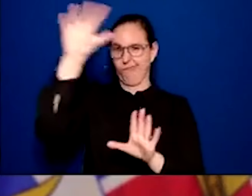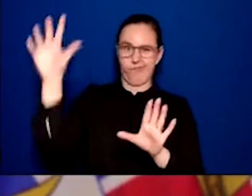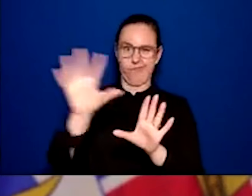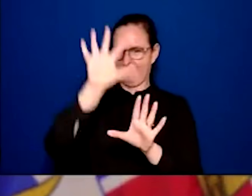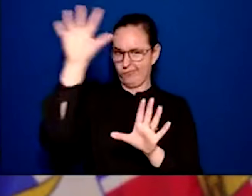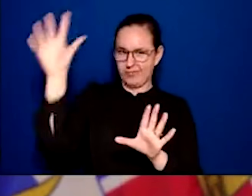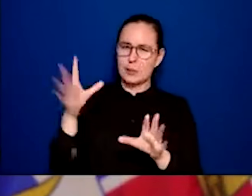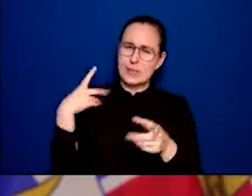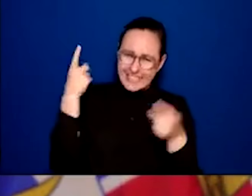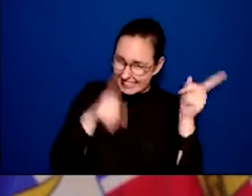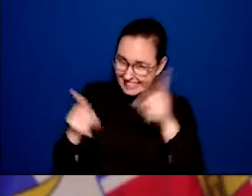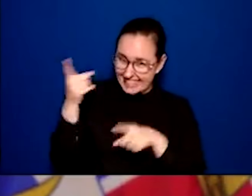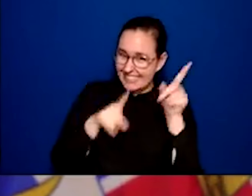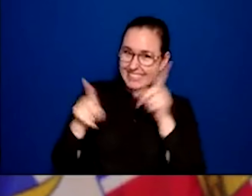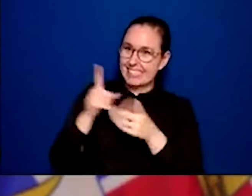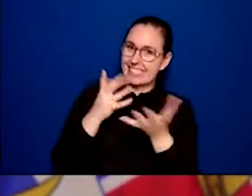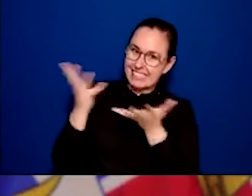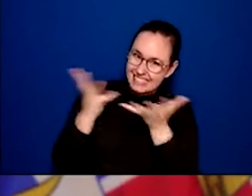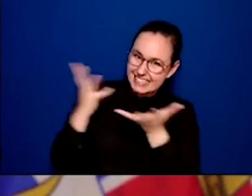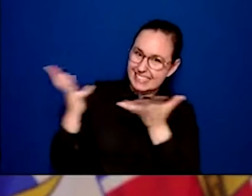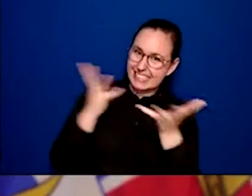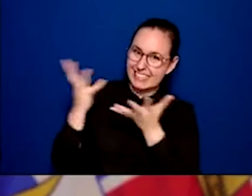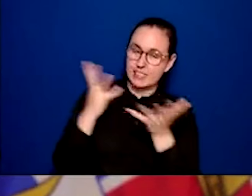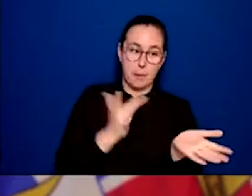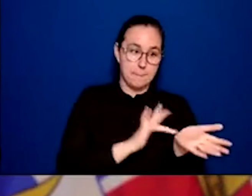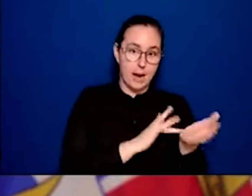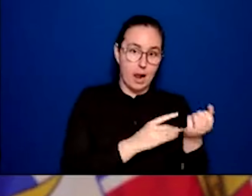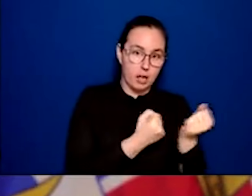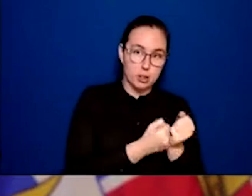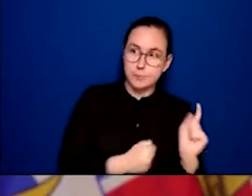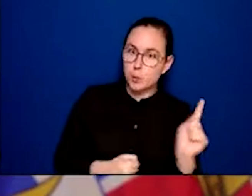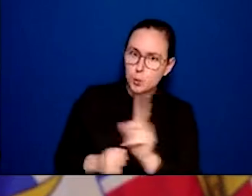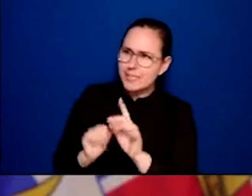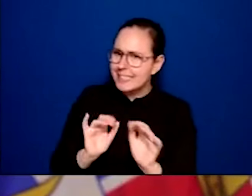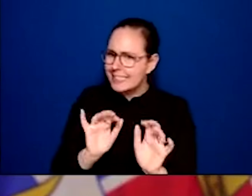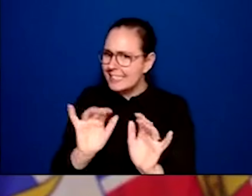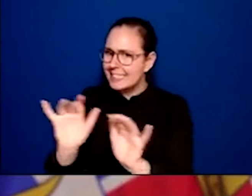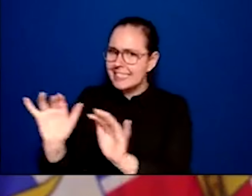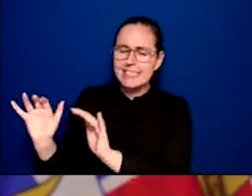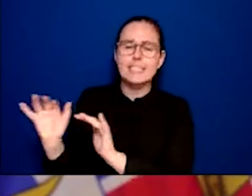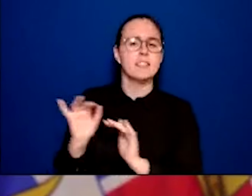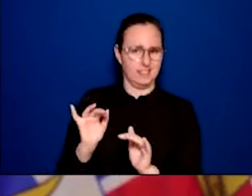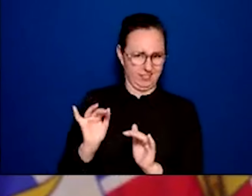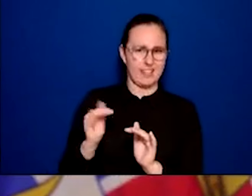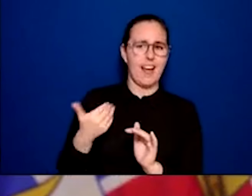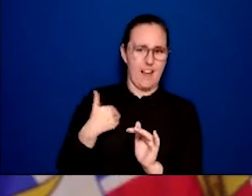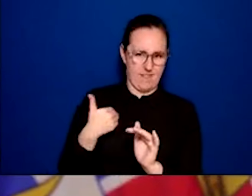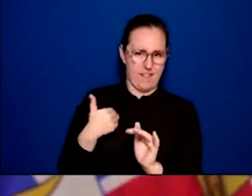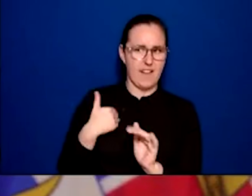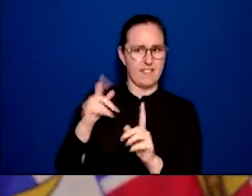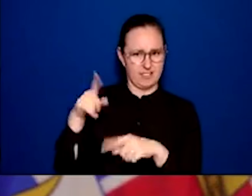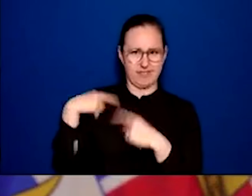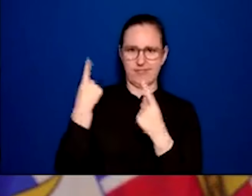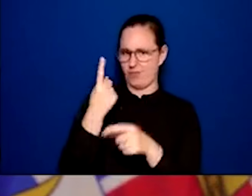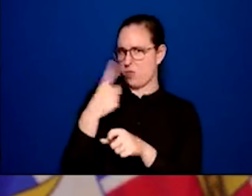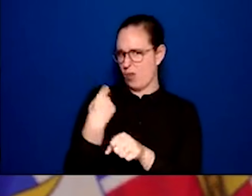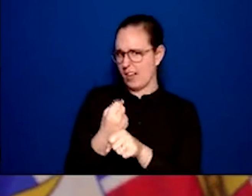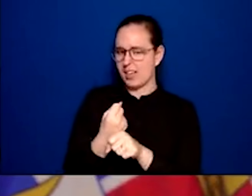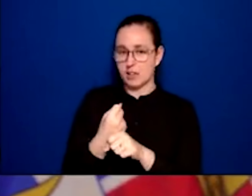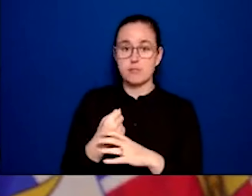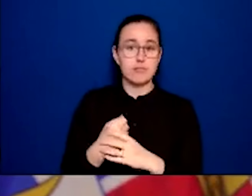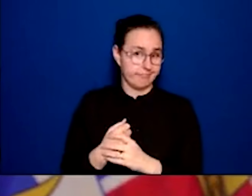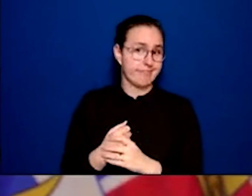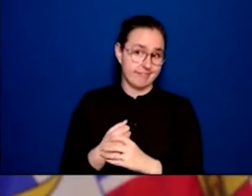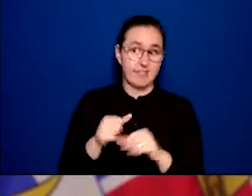strong medical support on site now and have had for the last year. But yes, these continue, and